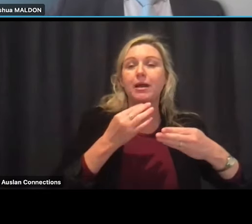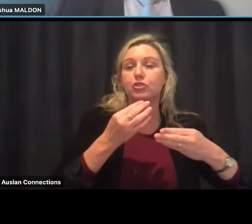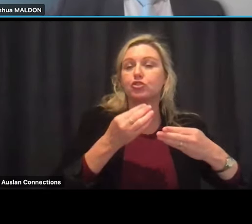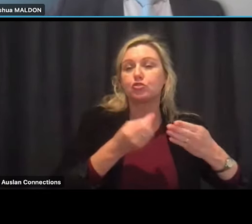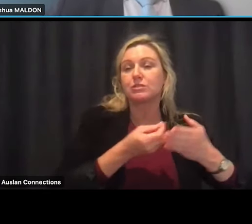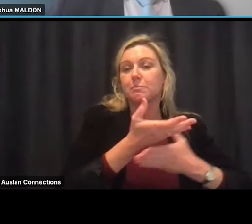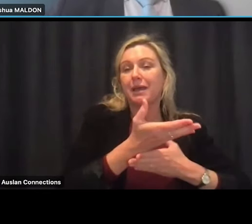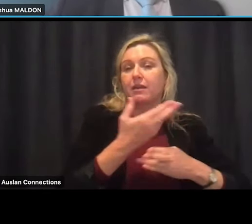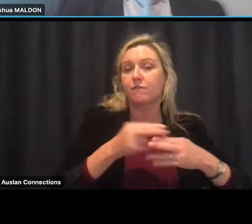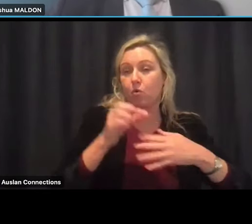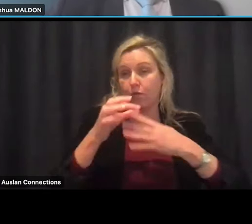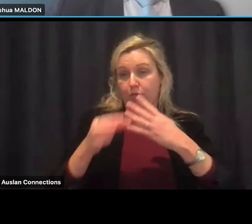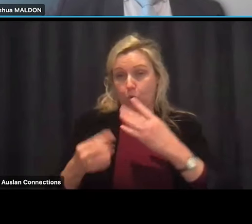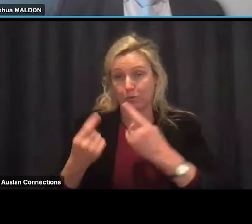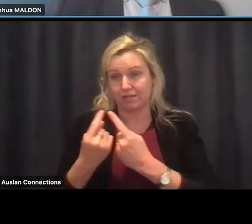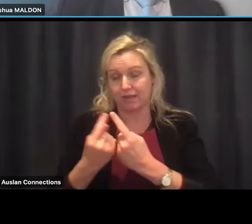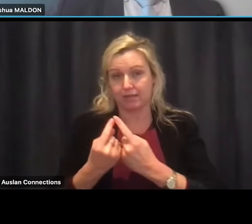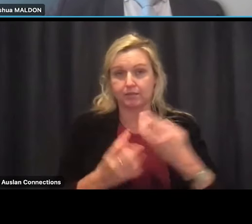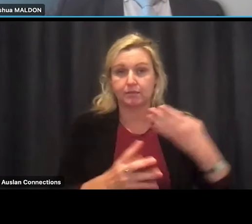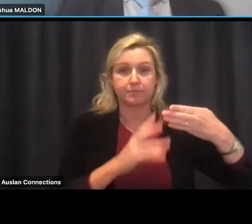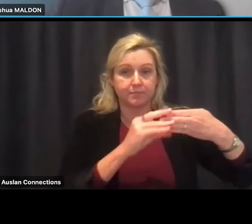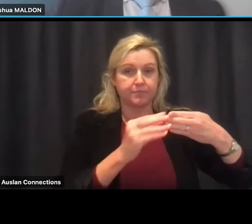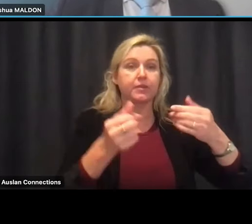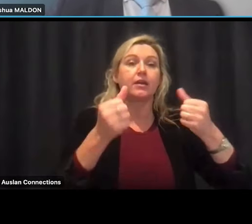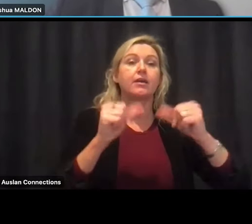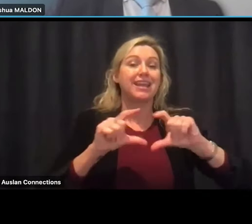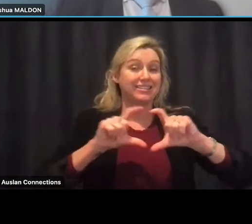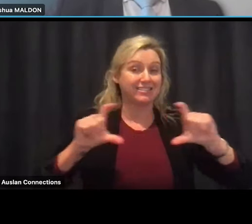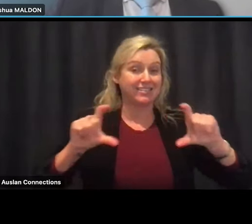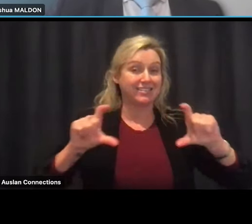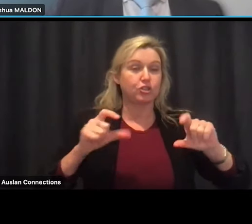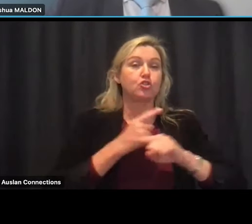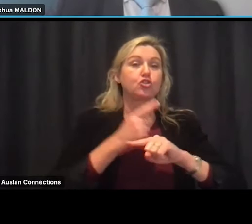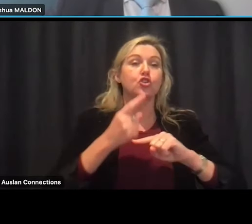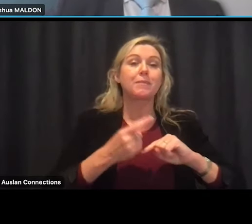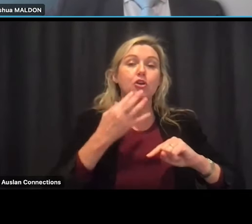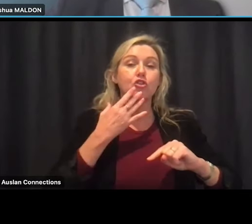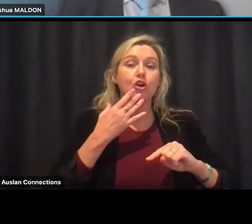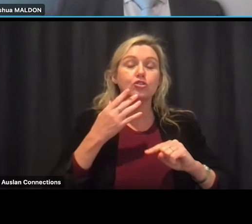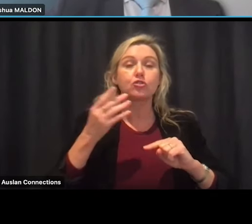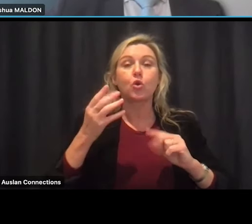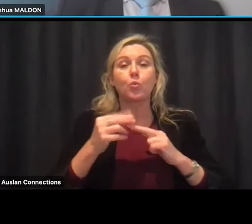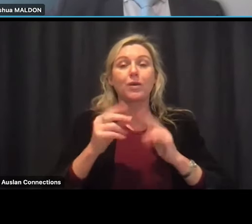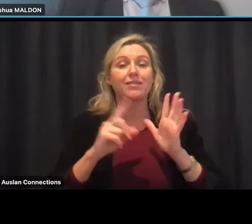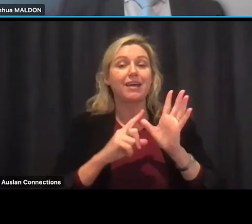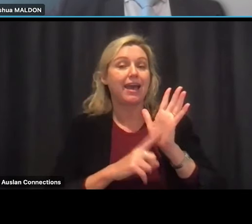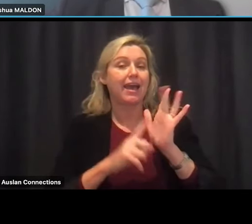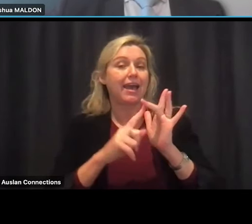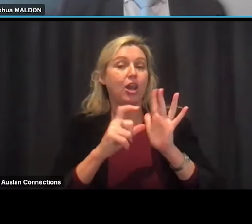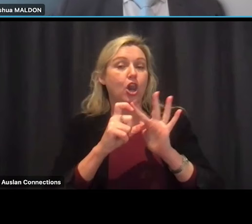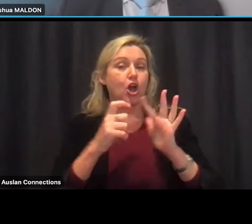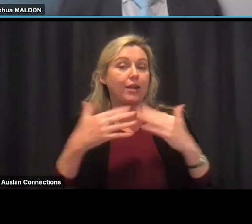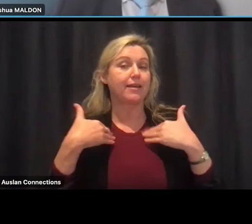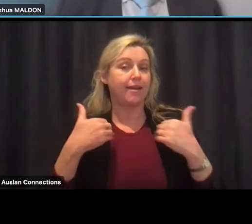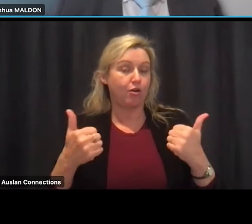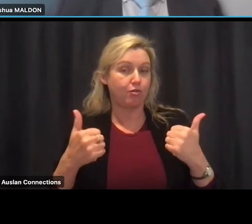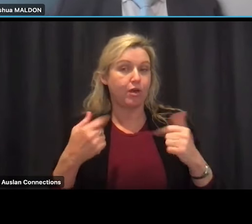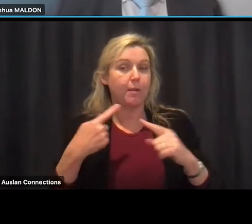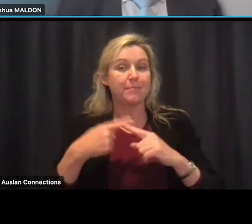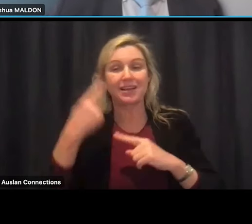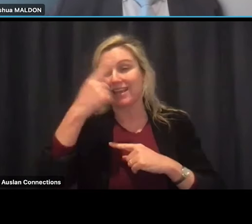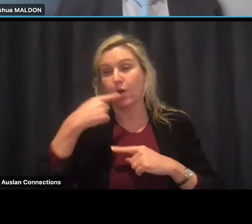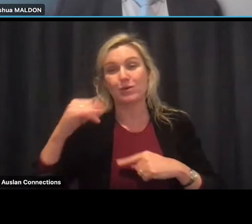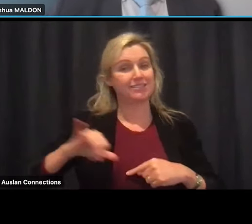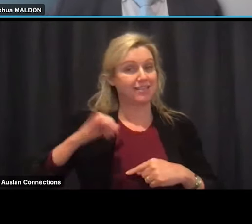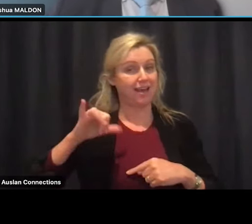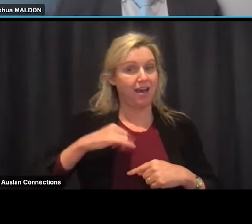items. The next section, asks for costs related to allied health expenses and allied health hours, which are